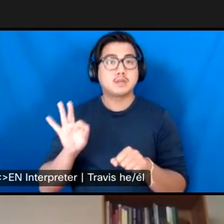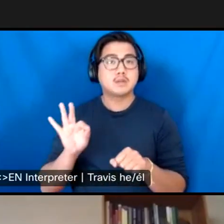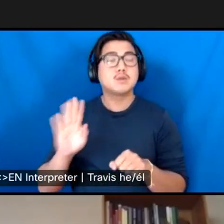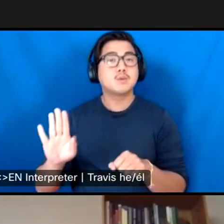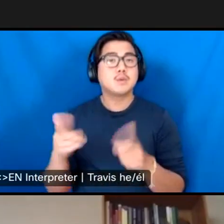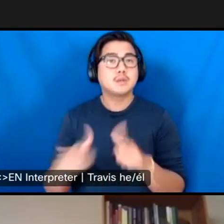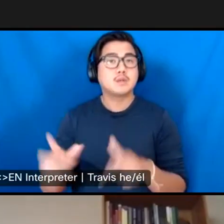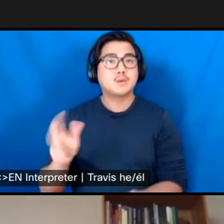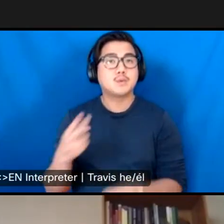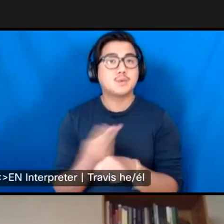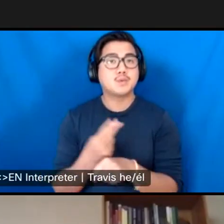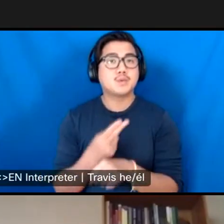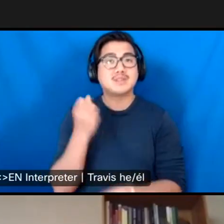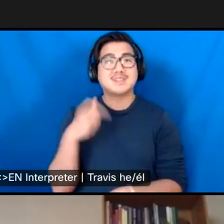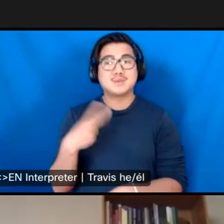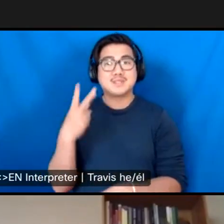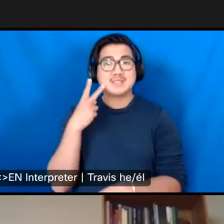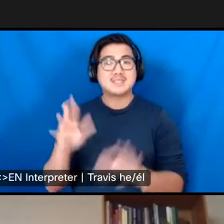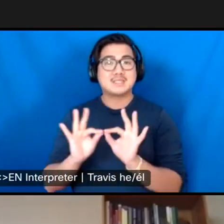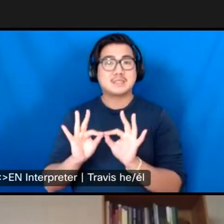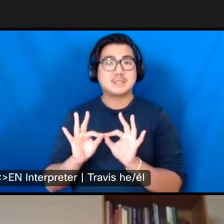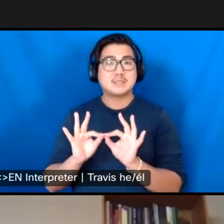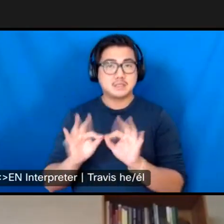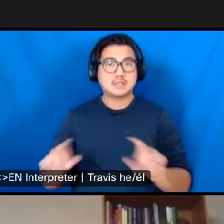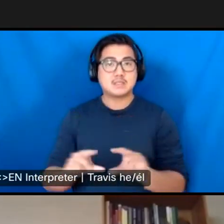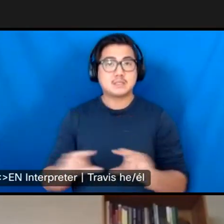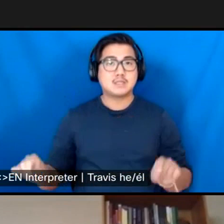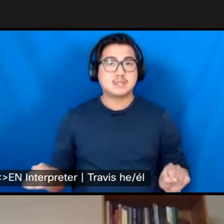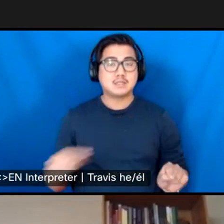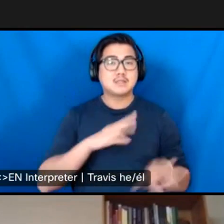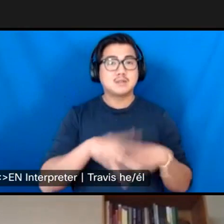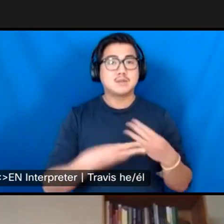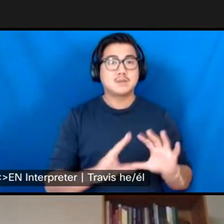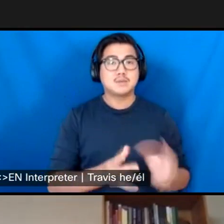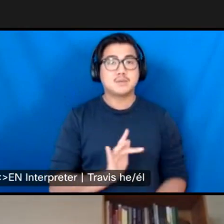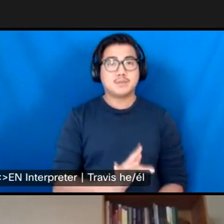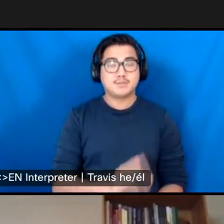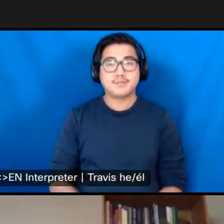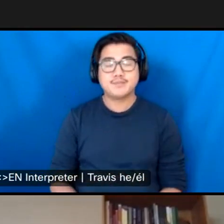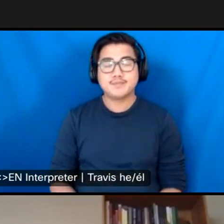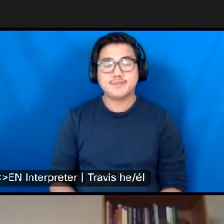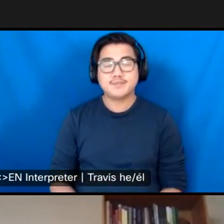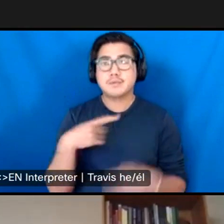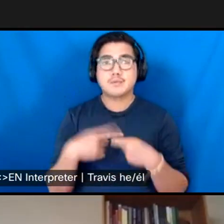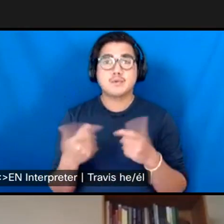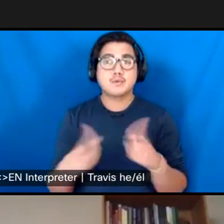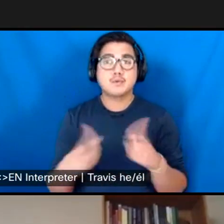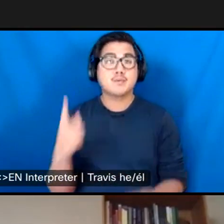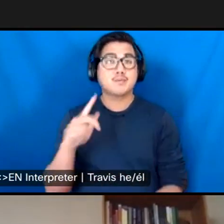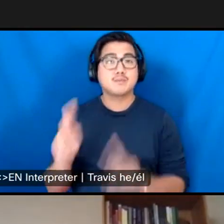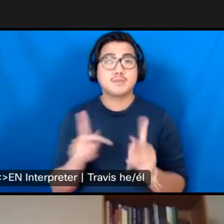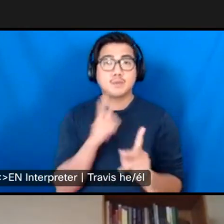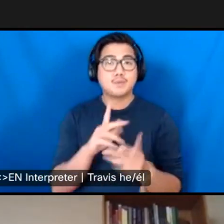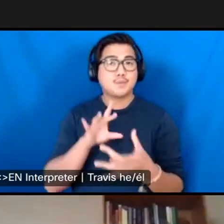the interpretation icon to the bottom left that looks like a globe. Para la gente que se están uniendo por